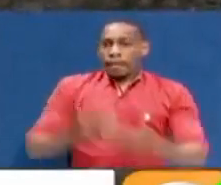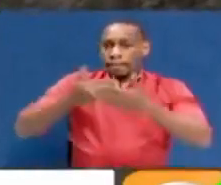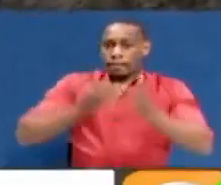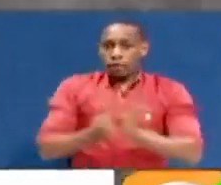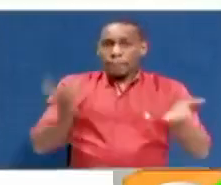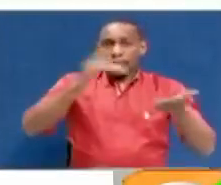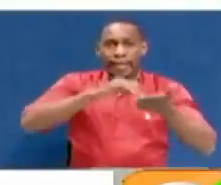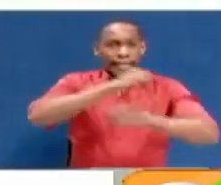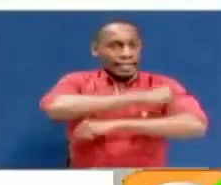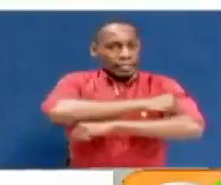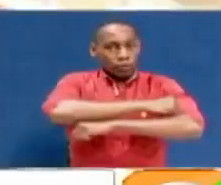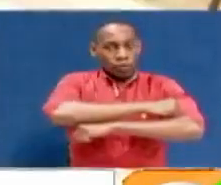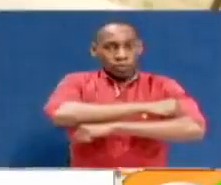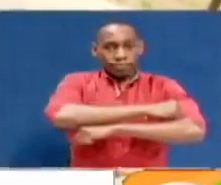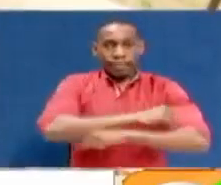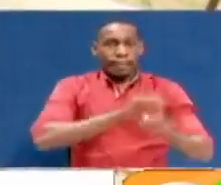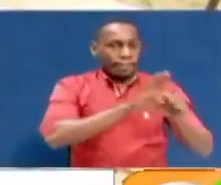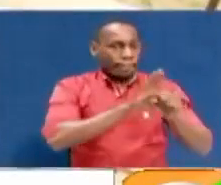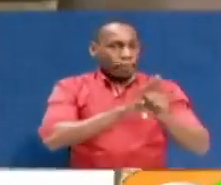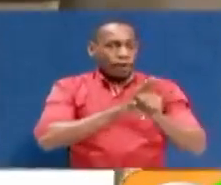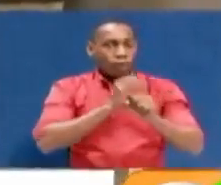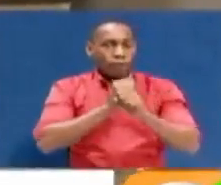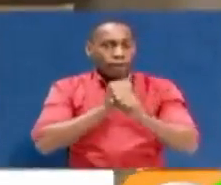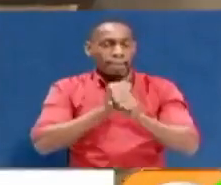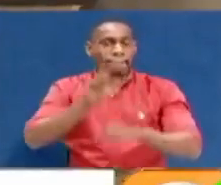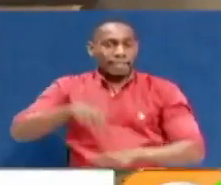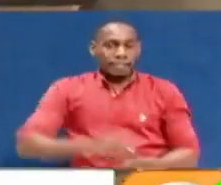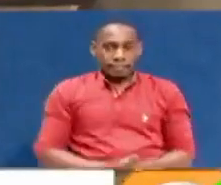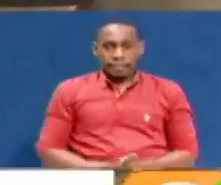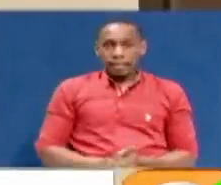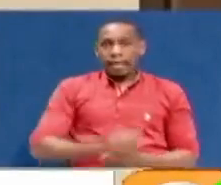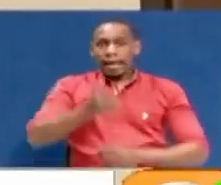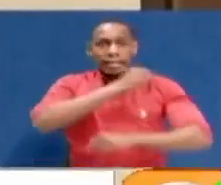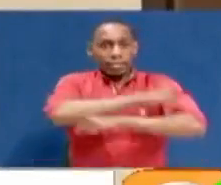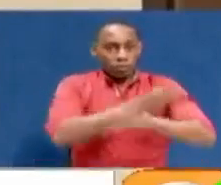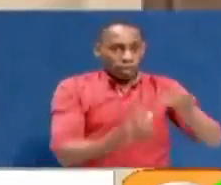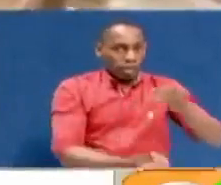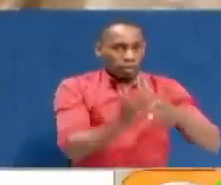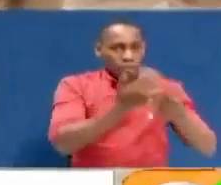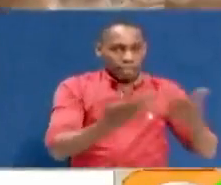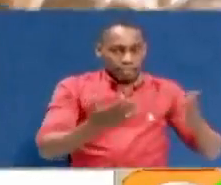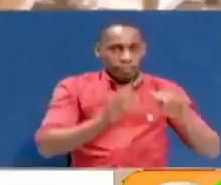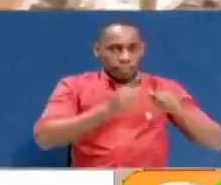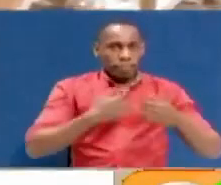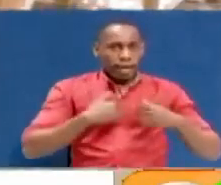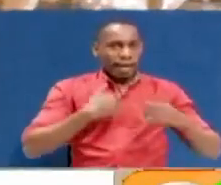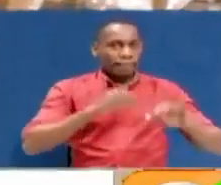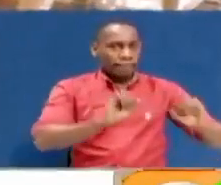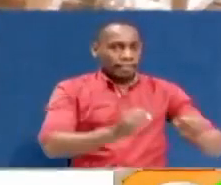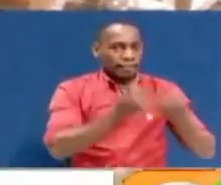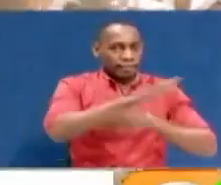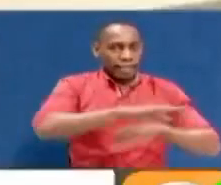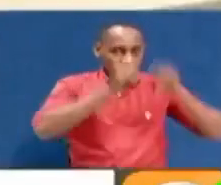Ahead of the reopening of schools, there's so much work to do. Some schools have put in measures to provide a safe space for